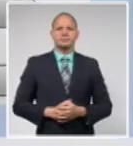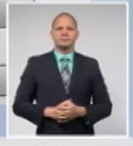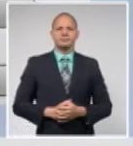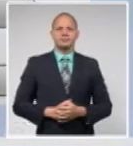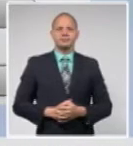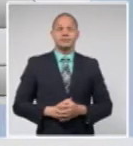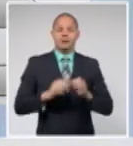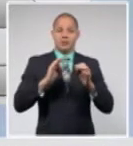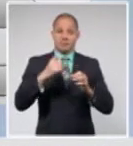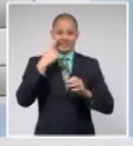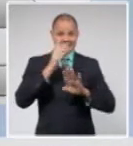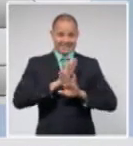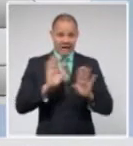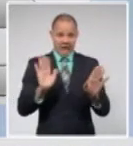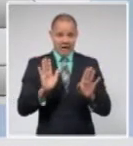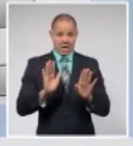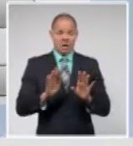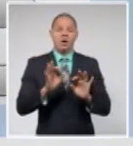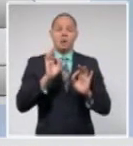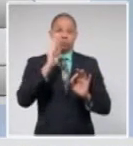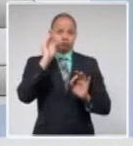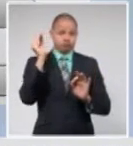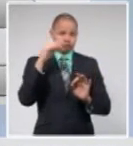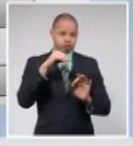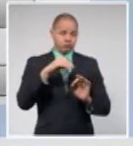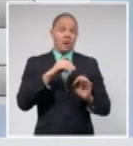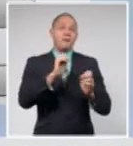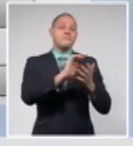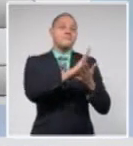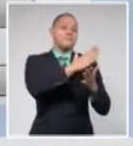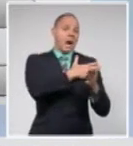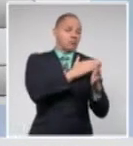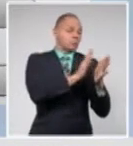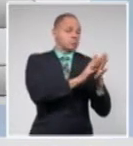446,776 analyzed samples in our country, of which